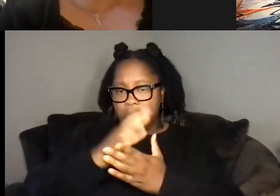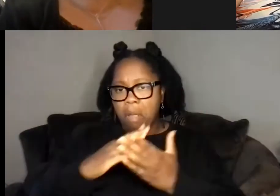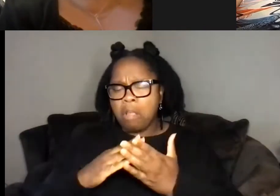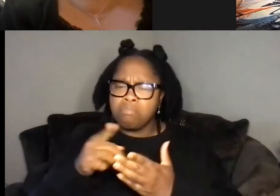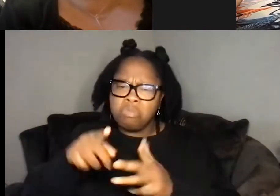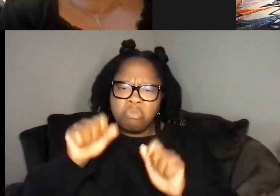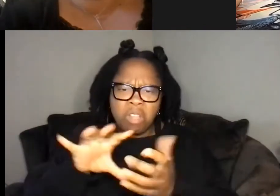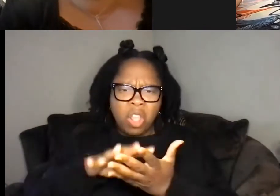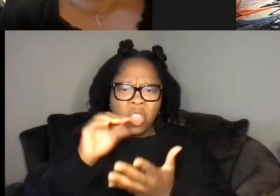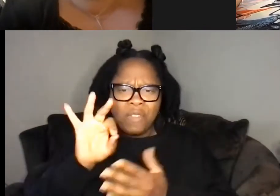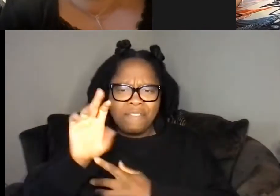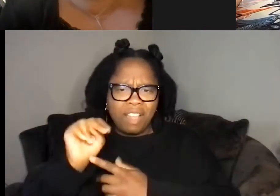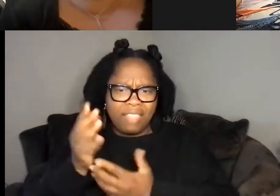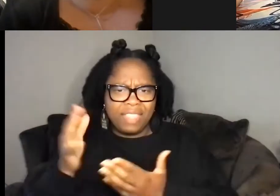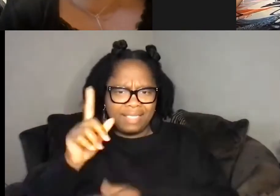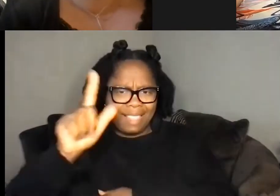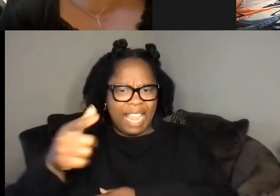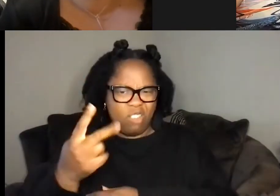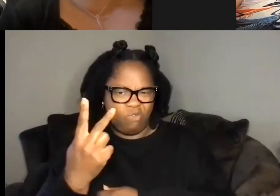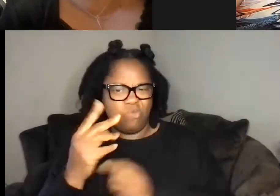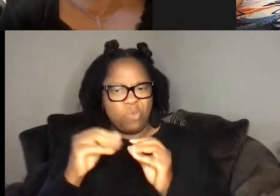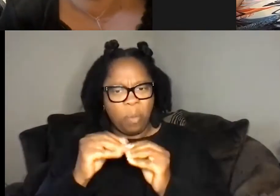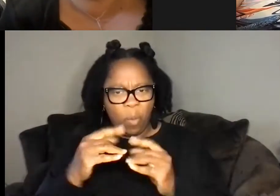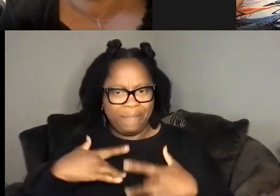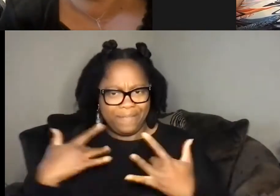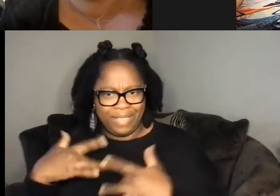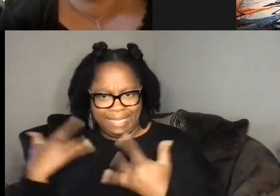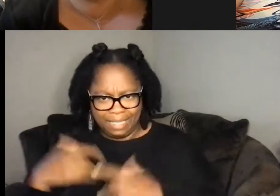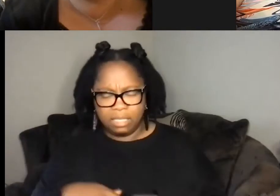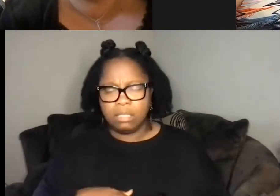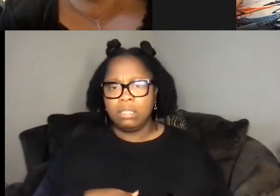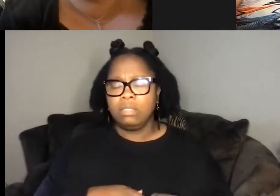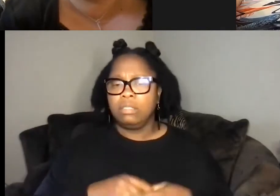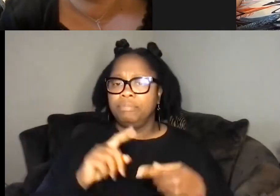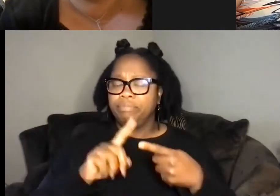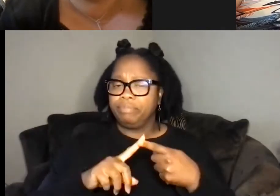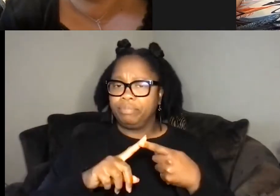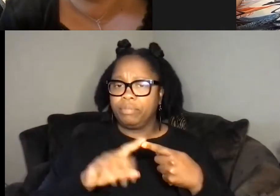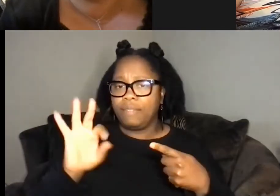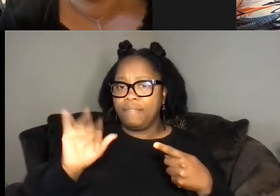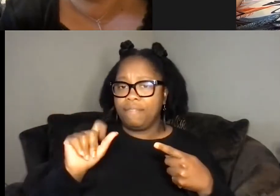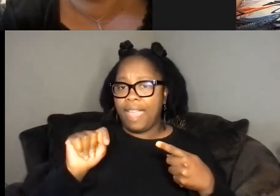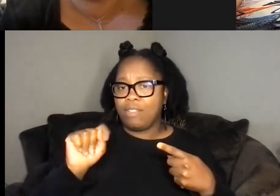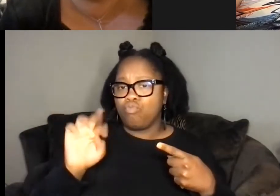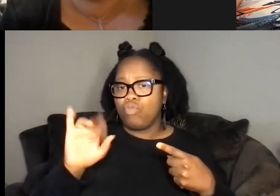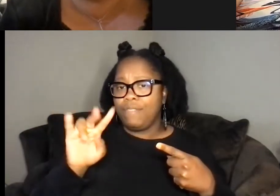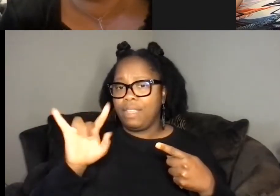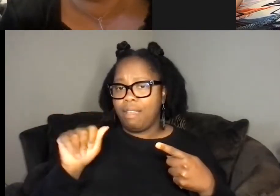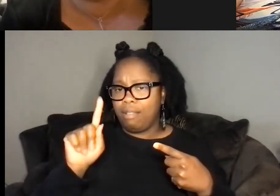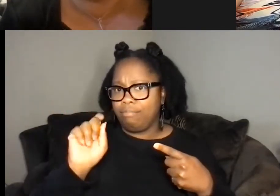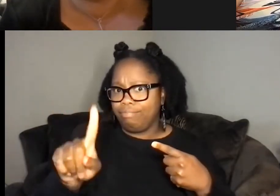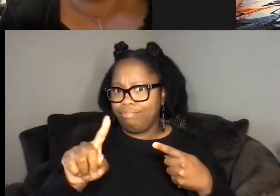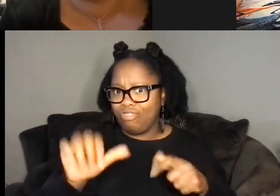able to learn some fun things in our remaining two pieces. Those two pieces are our Fat Trivia Challenge